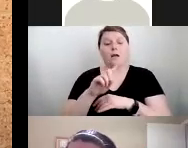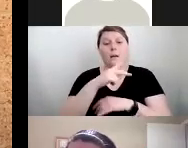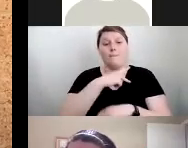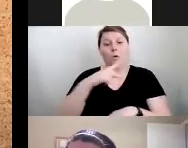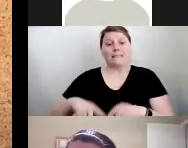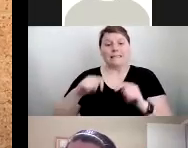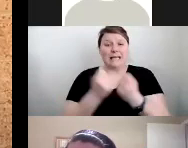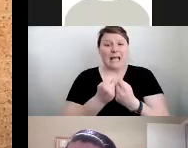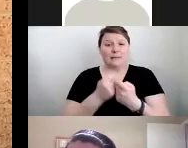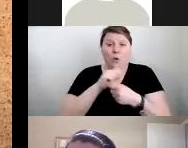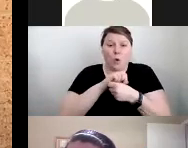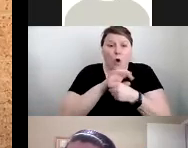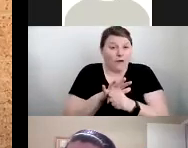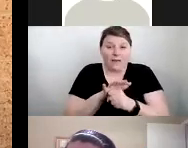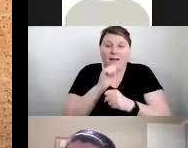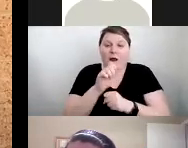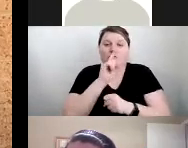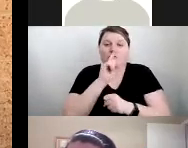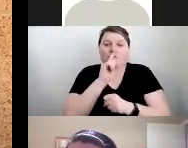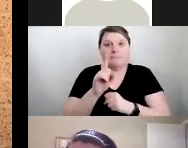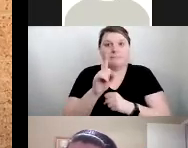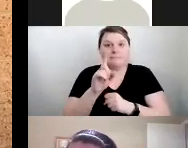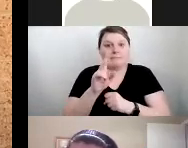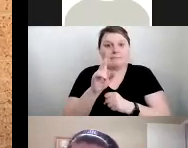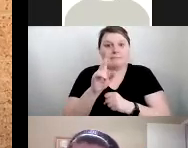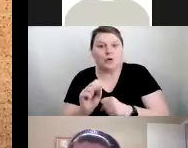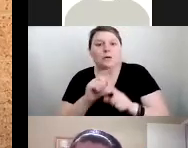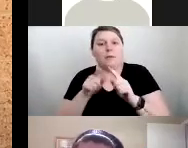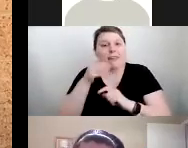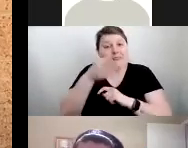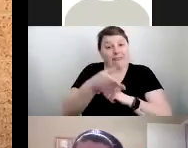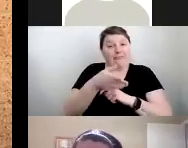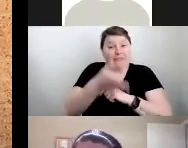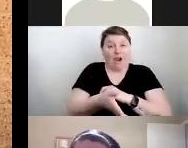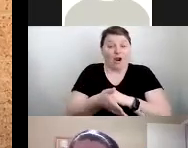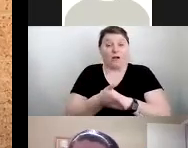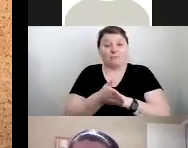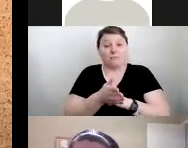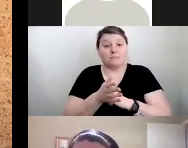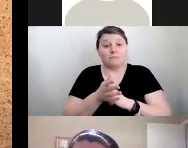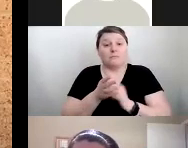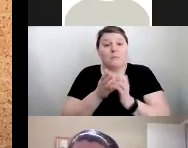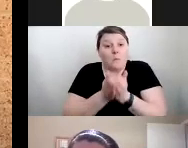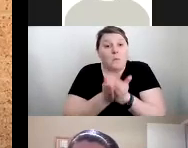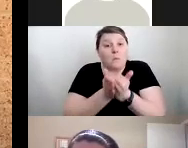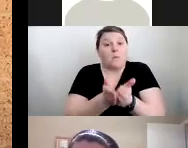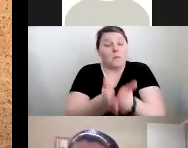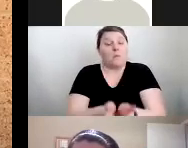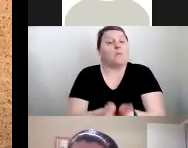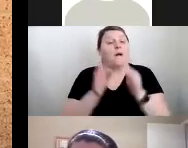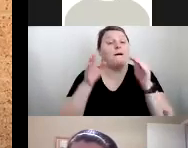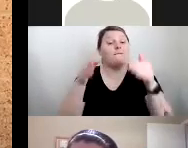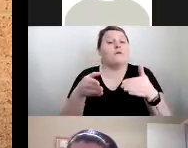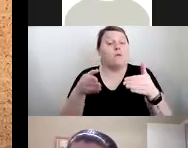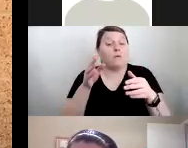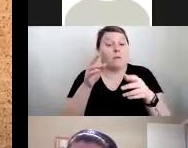of a news story. But it quickly became one, and the Diamond Princess was a focal point. And I was one of 2 CDC